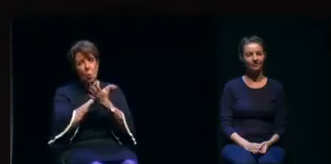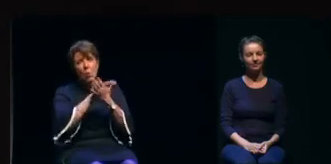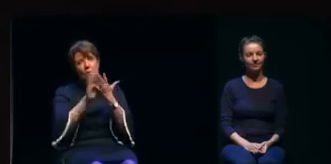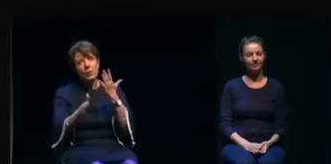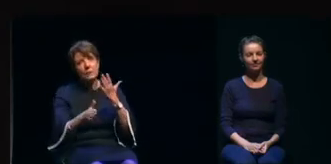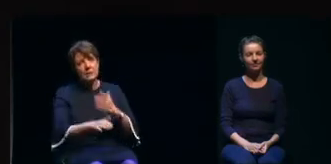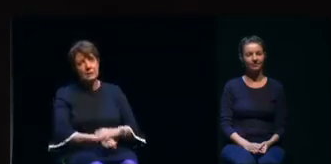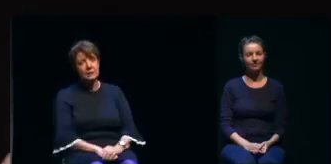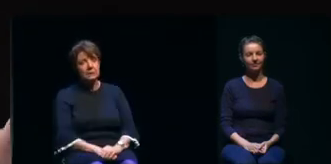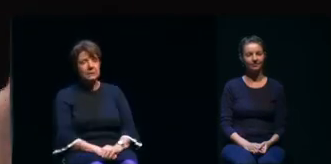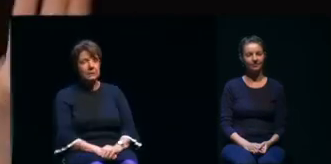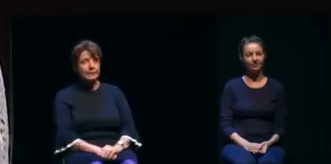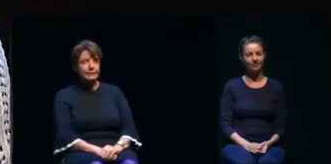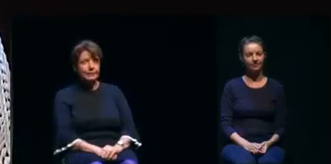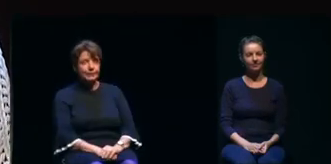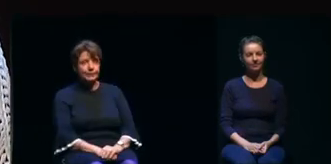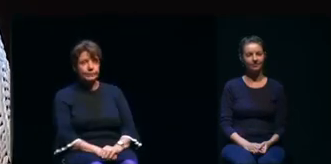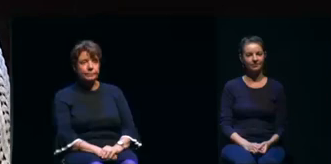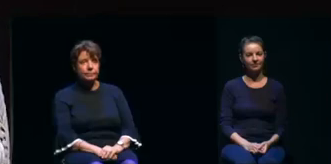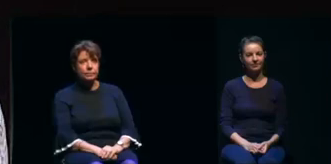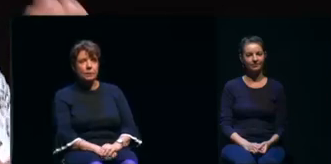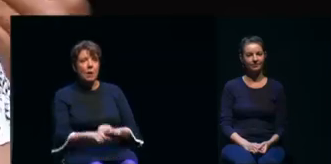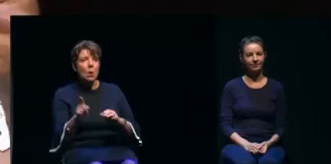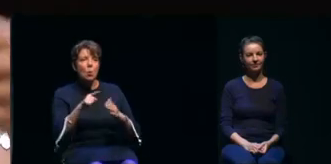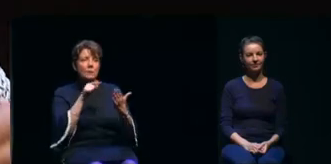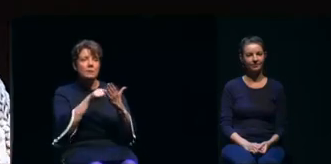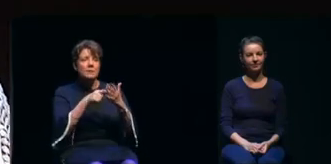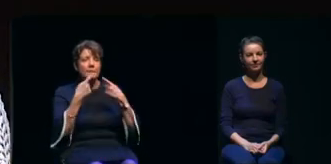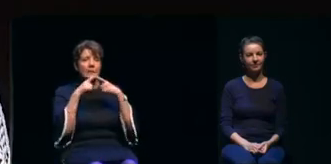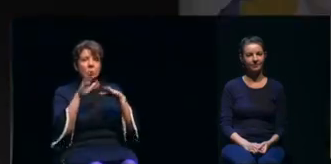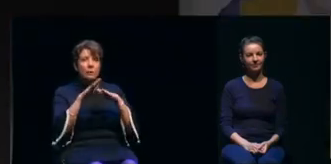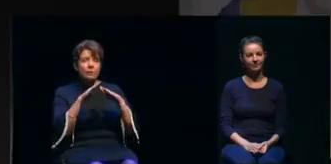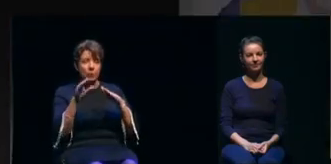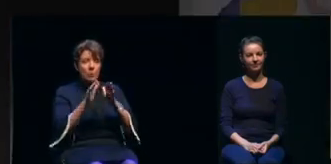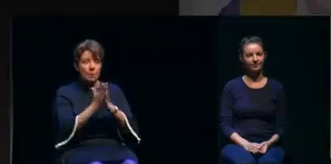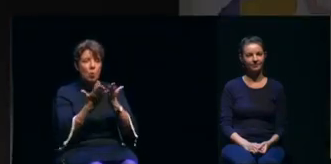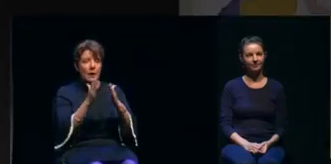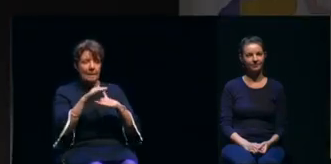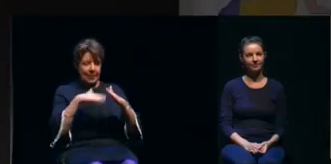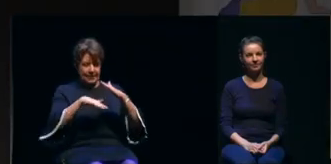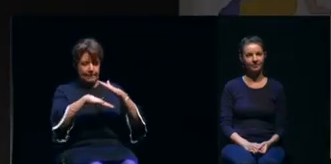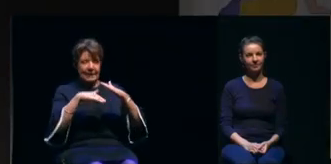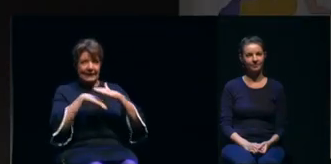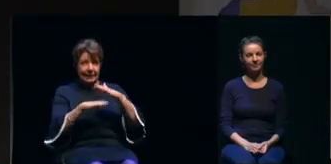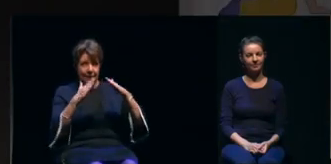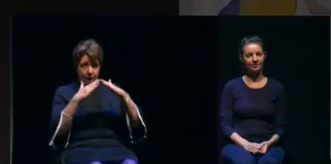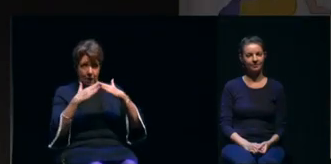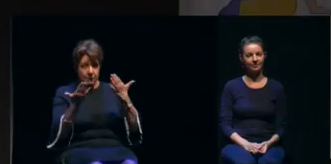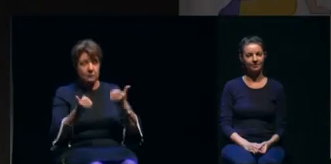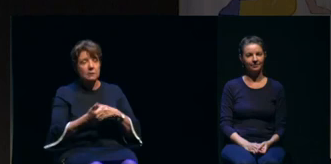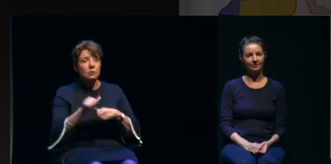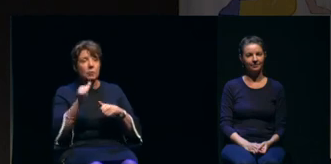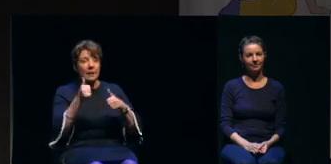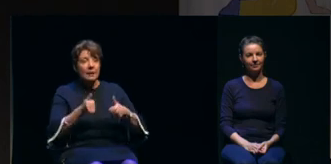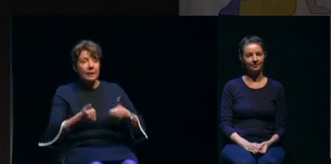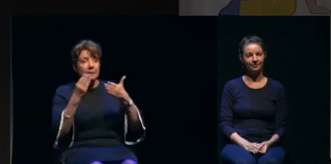things. So what is the message of your book about that space? Is that, should we be giving up some